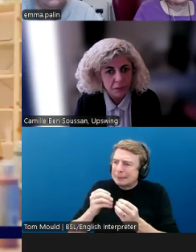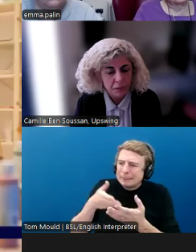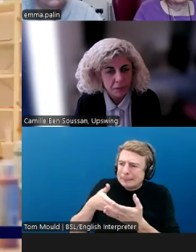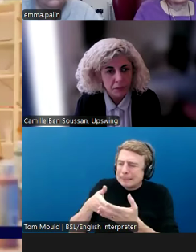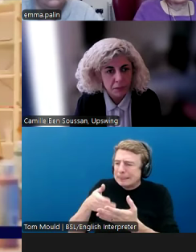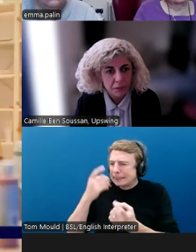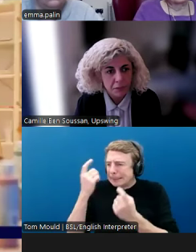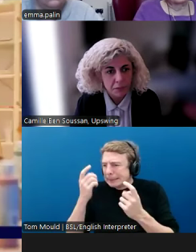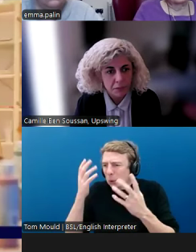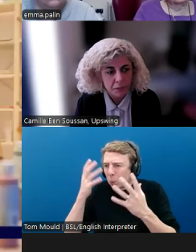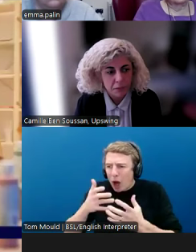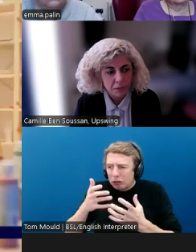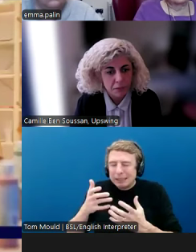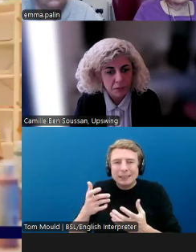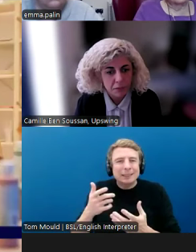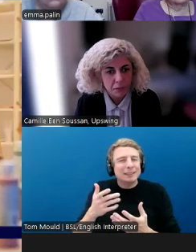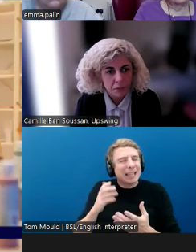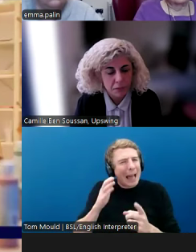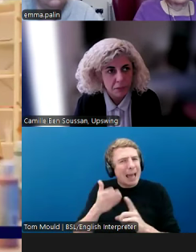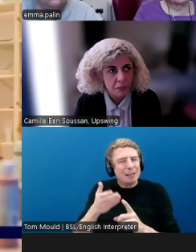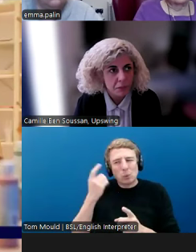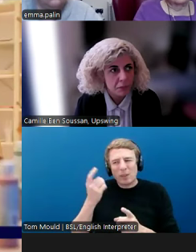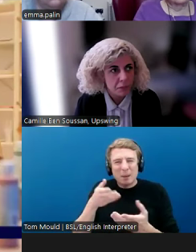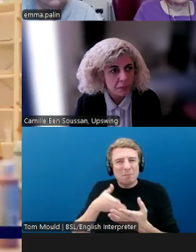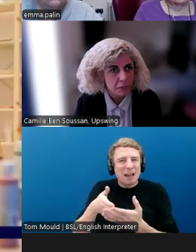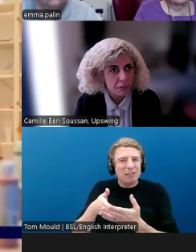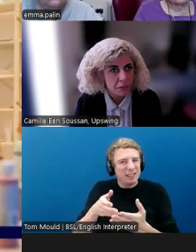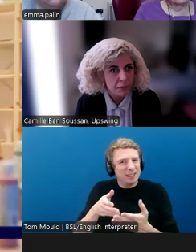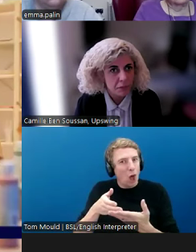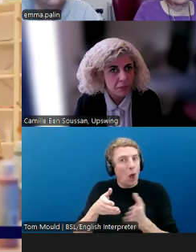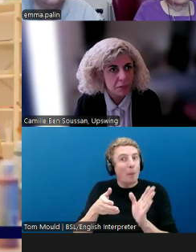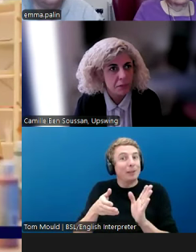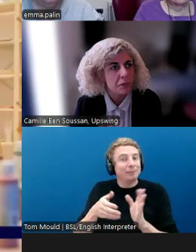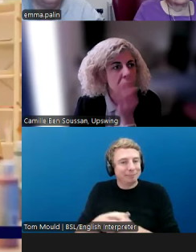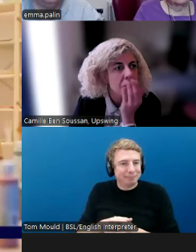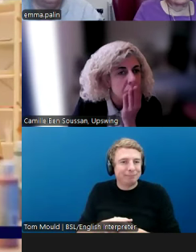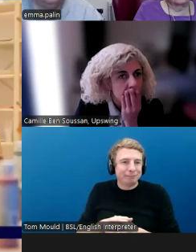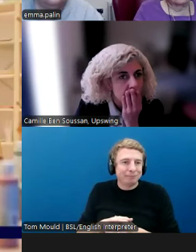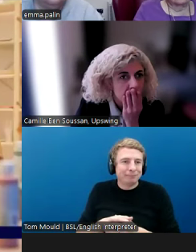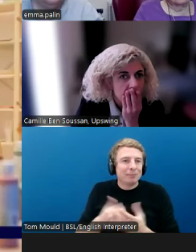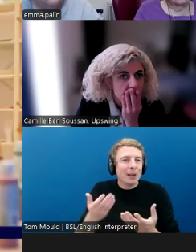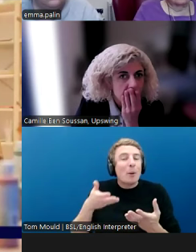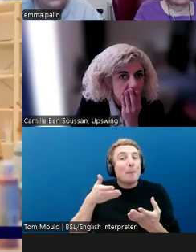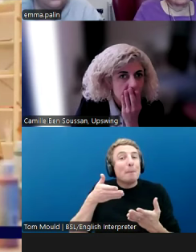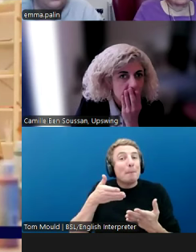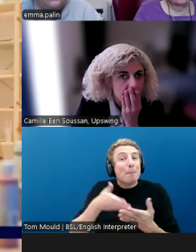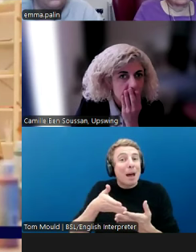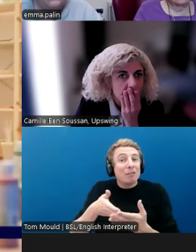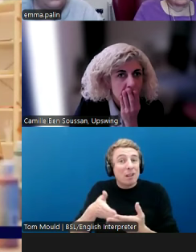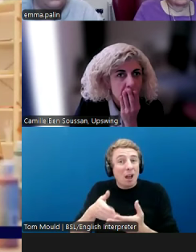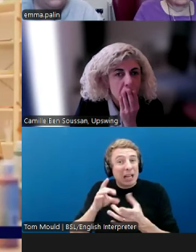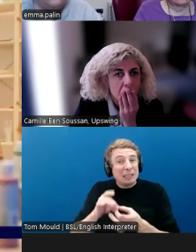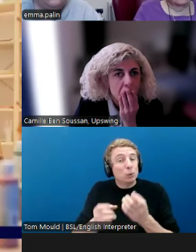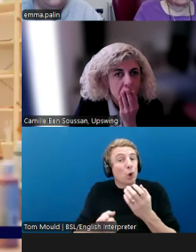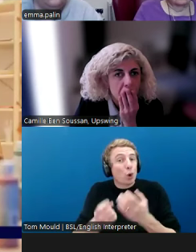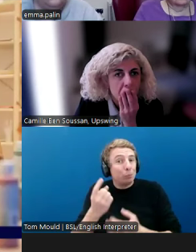But realistically, we're here to look at the barriers. So, what are the barriers then when it comes to opportunities of creativity